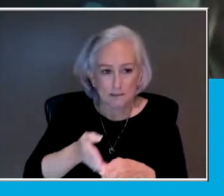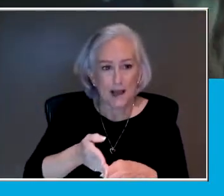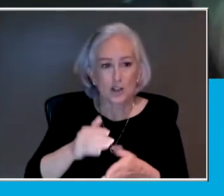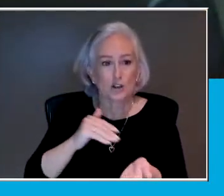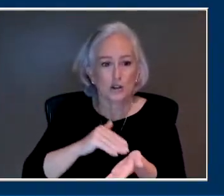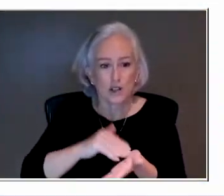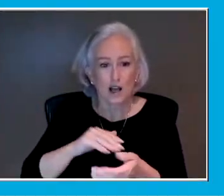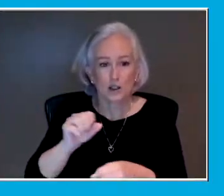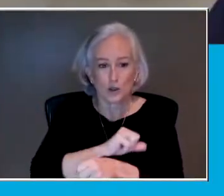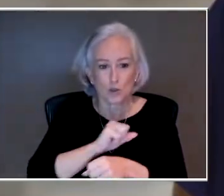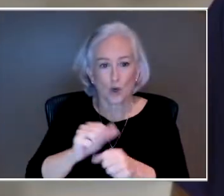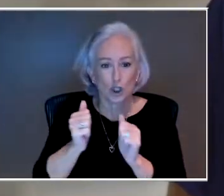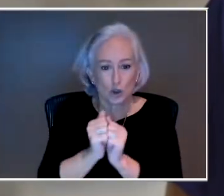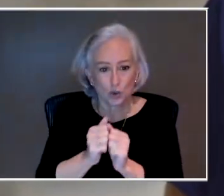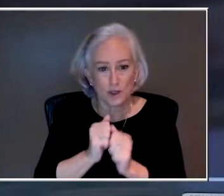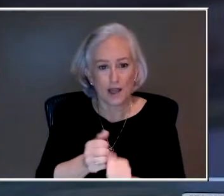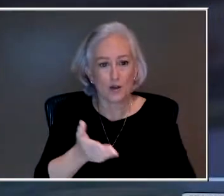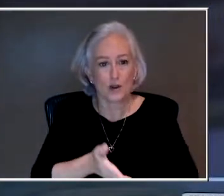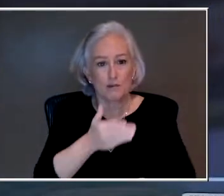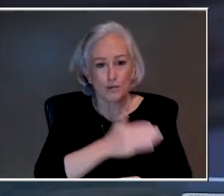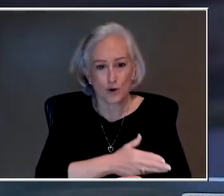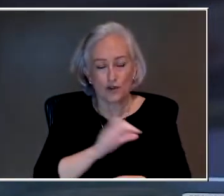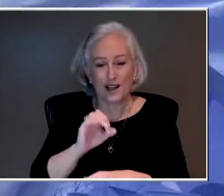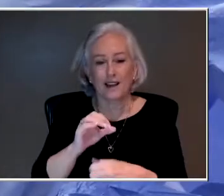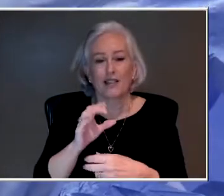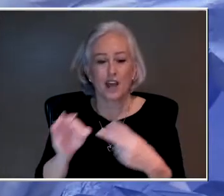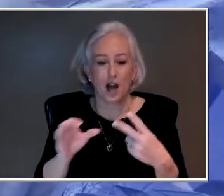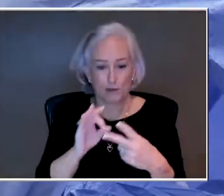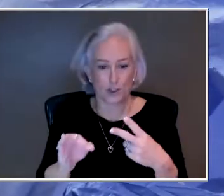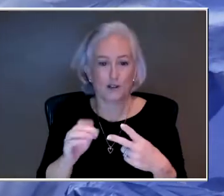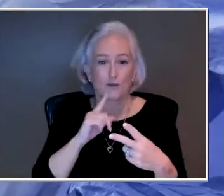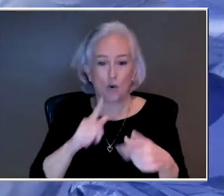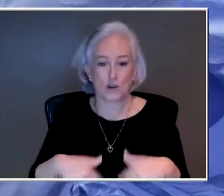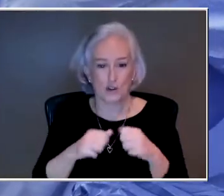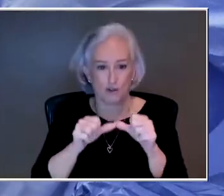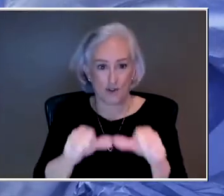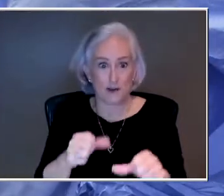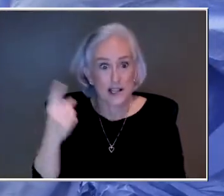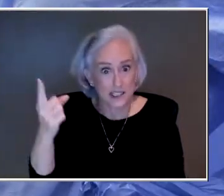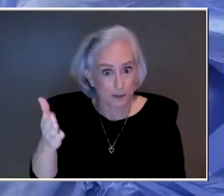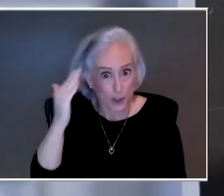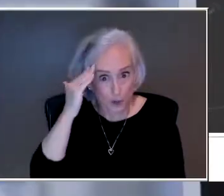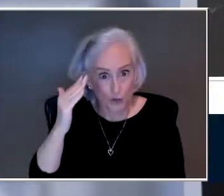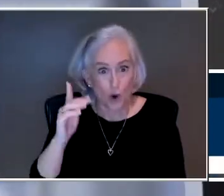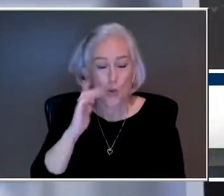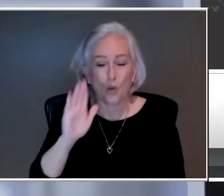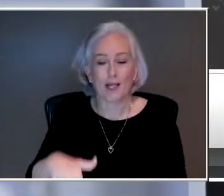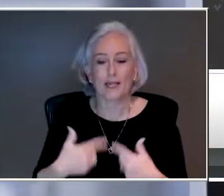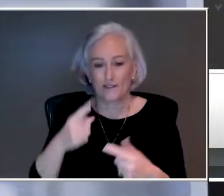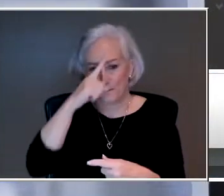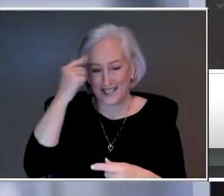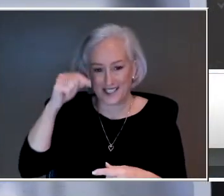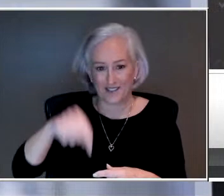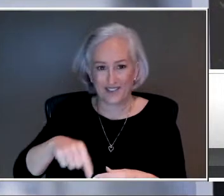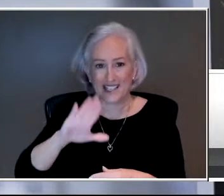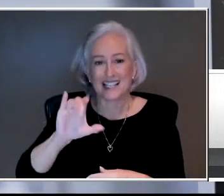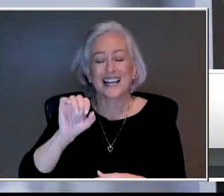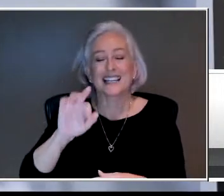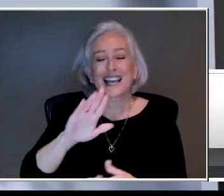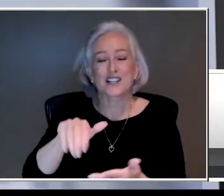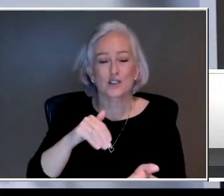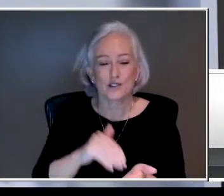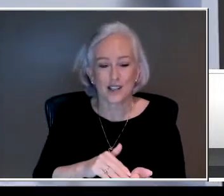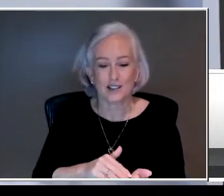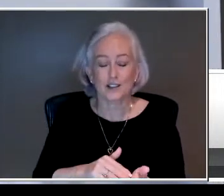the odds of survival. Someone you love will live because of this cancer center. Cancer, Choices, Hope, and Science